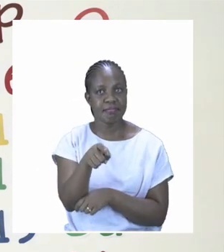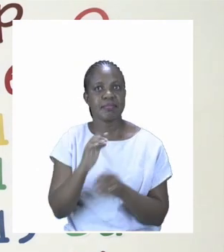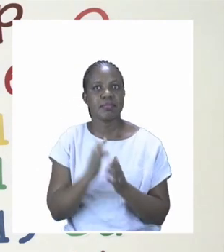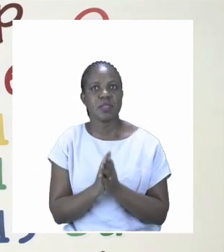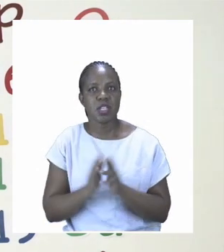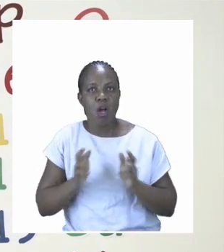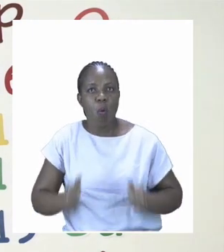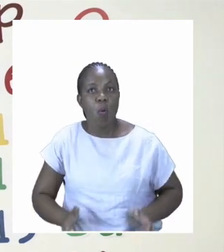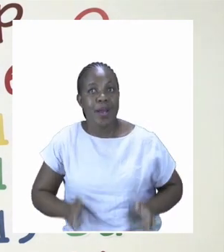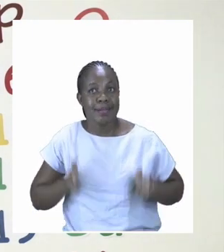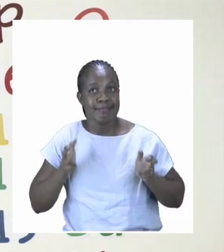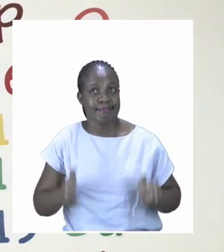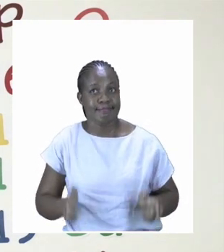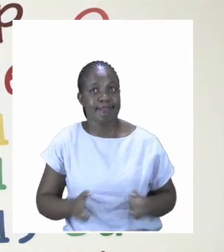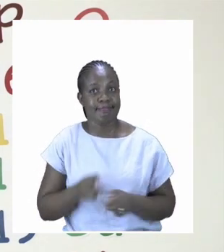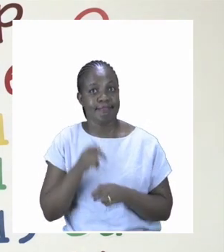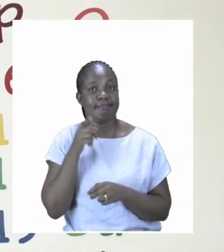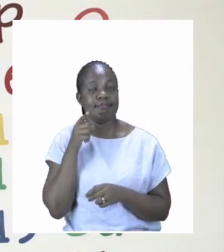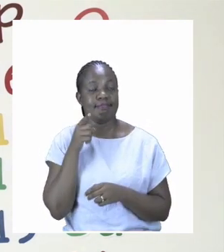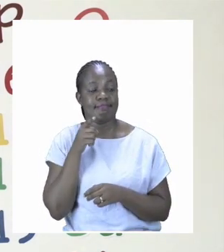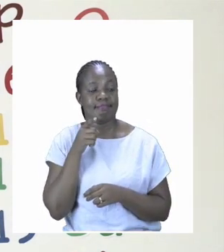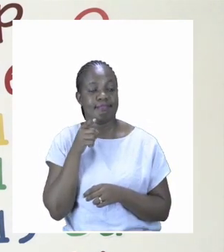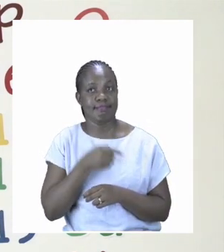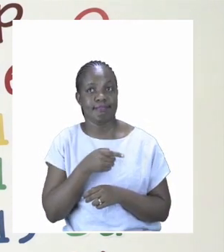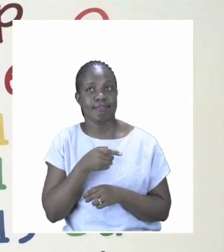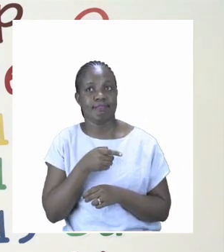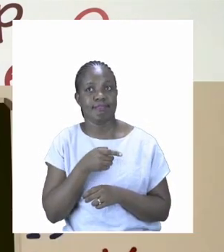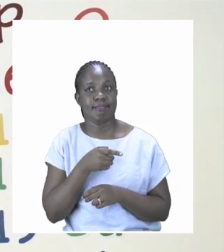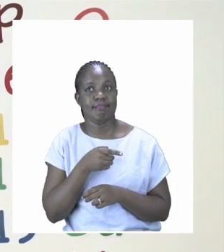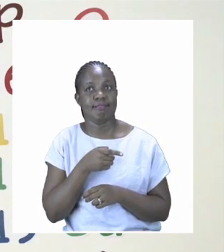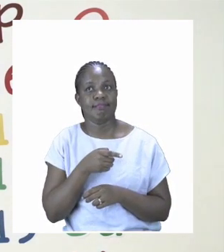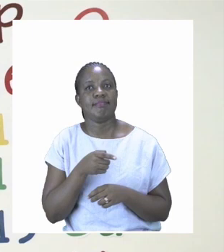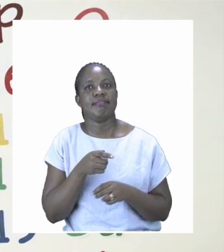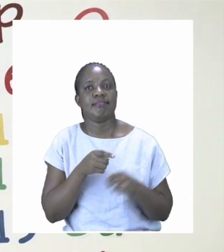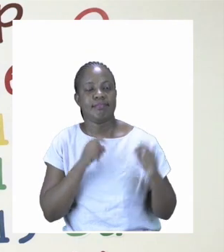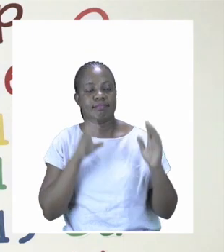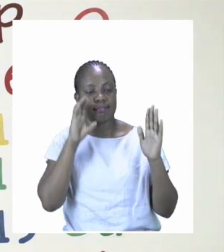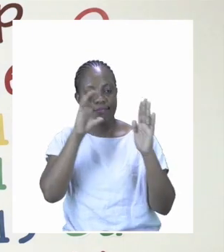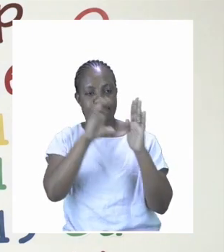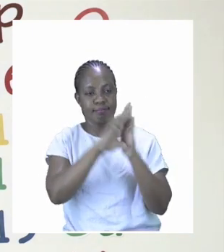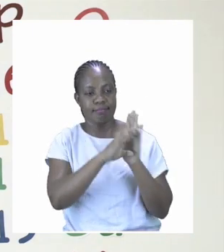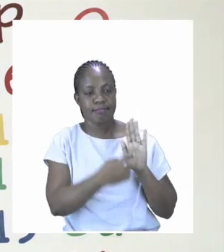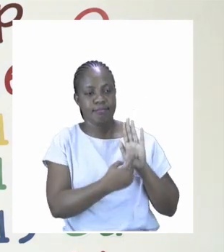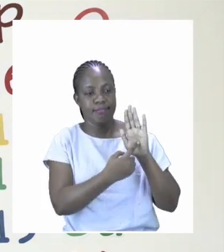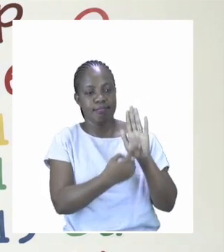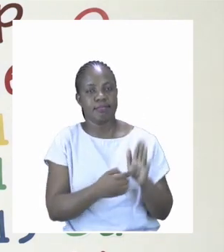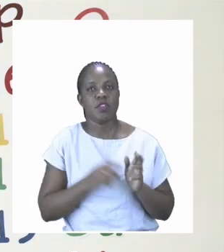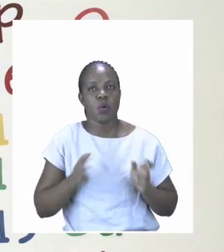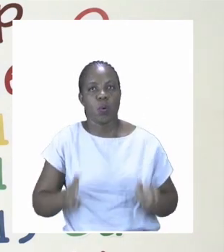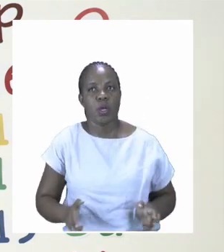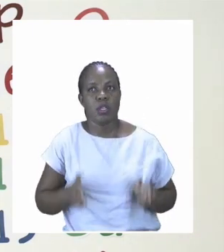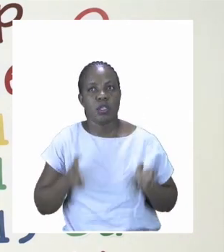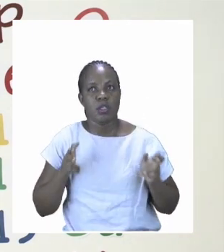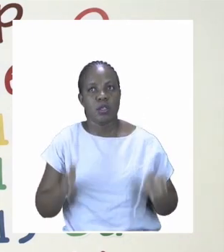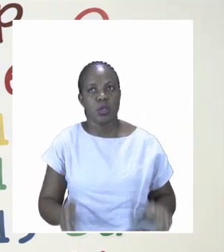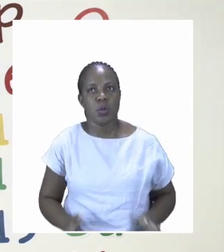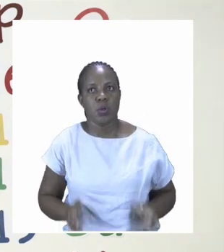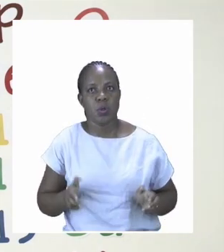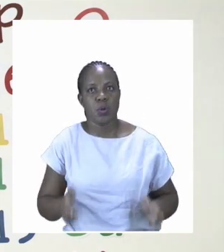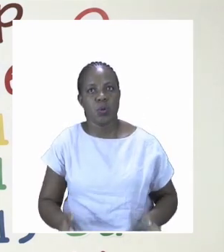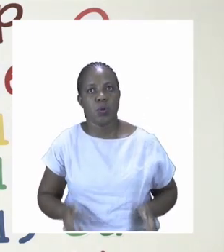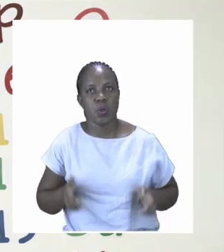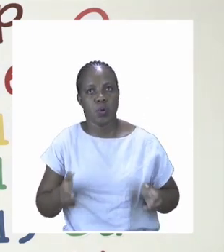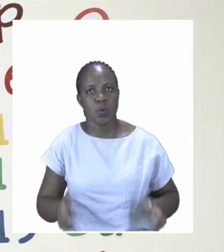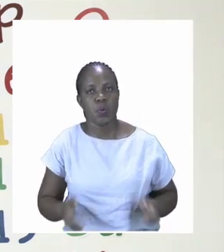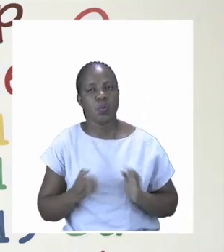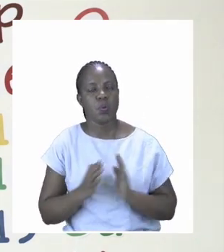wheelchair. This is a wheelchair. Now a wheelchair is used by people